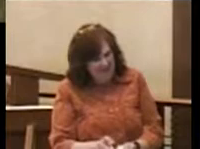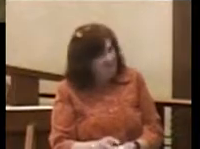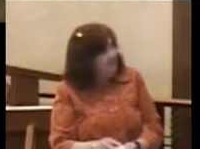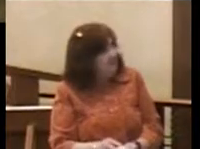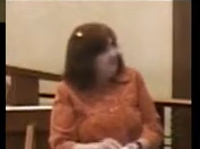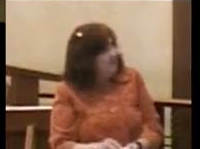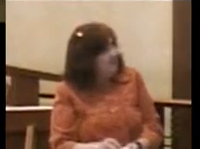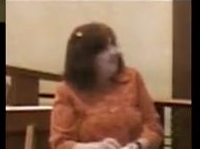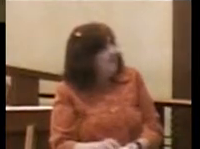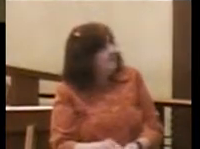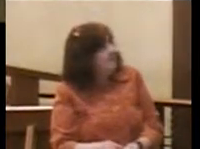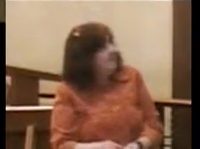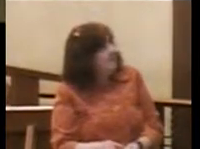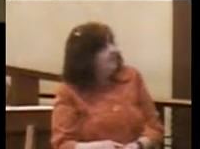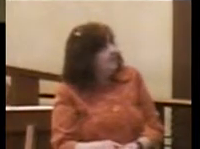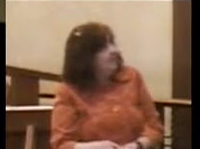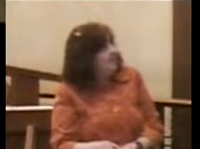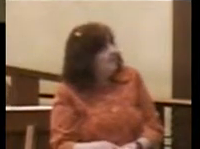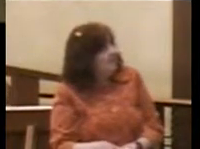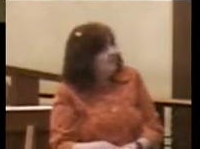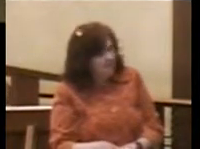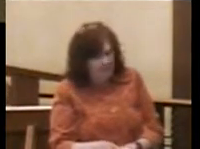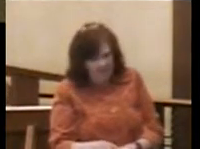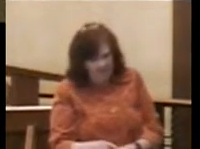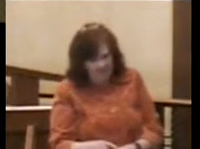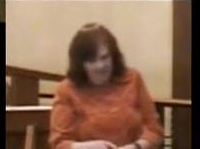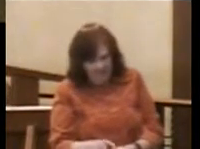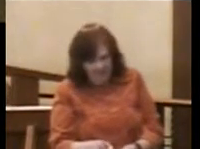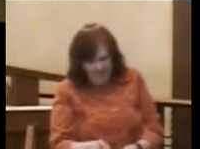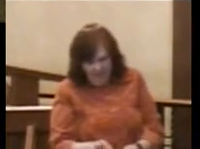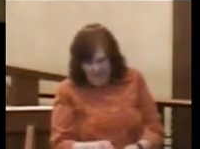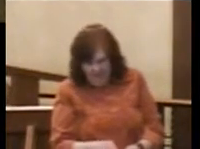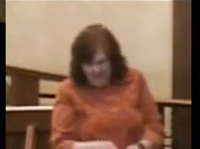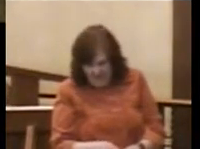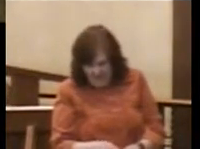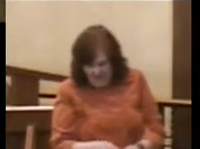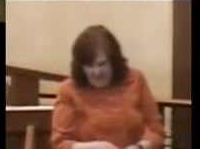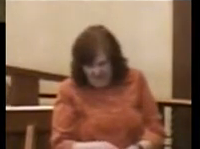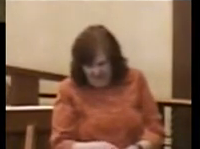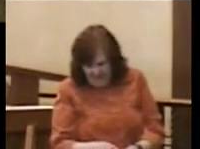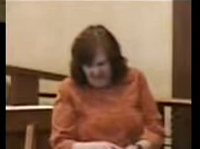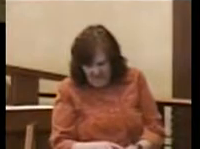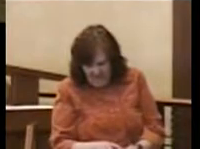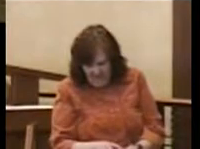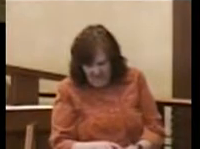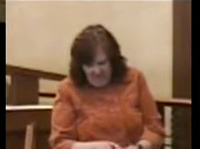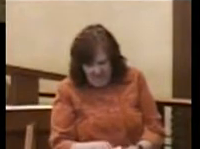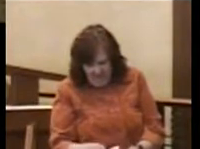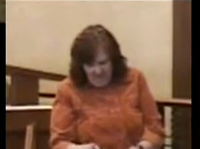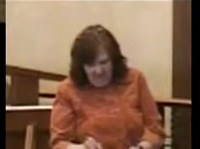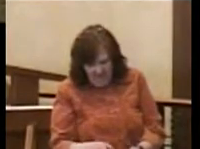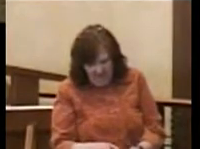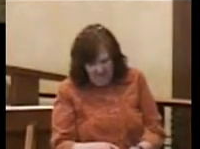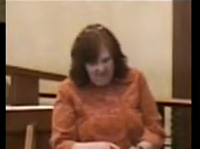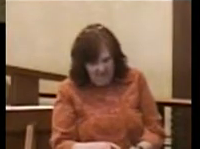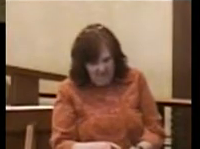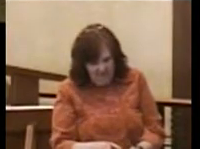Grazie. Alfredo, we cannot let 13,000 people down. This will make a difference.